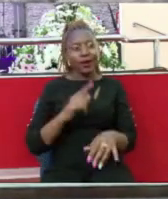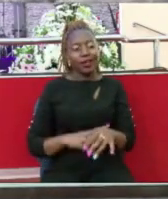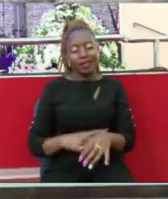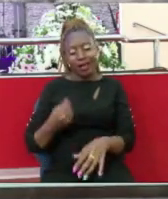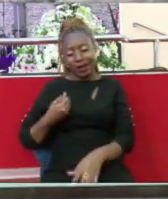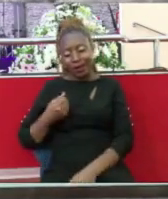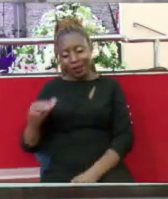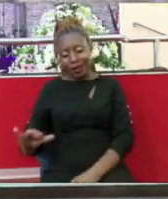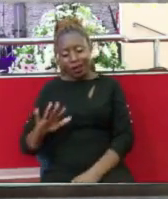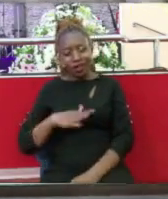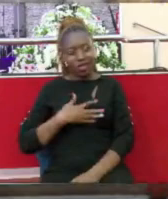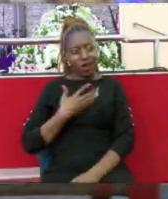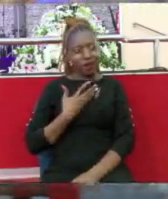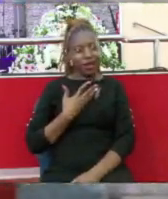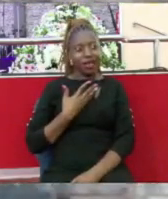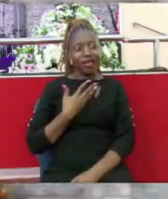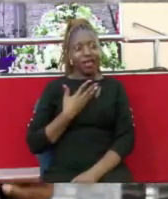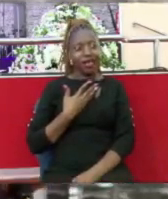"Where, Dad, would you kuzusha?"